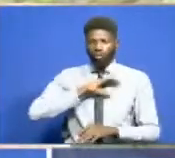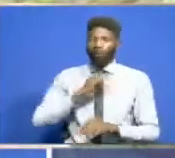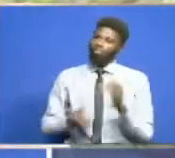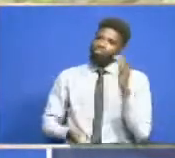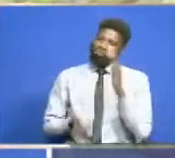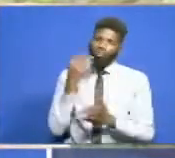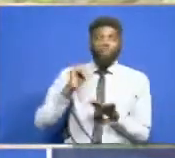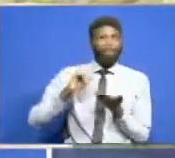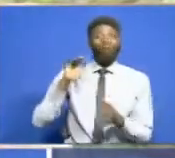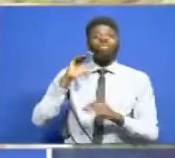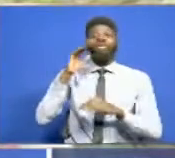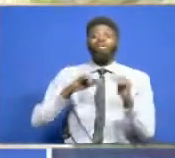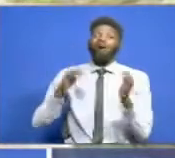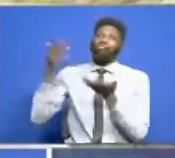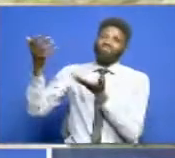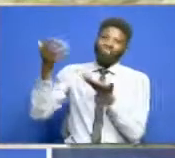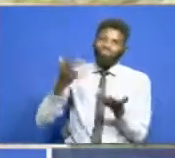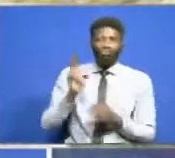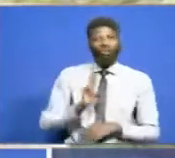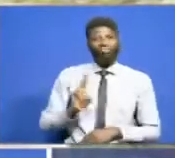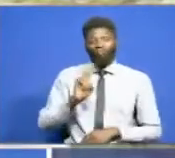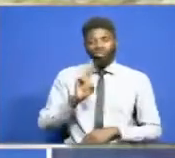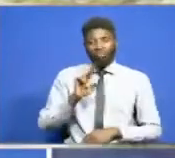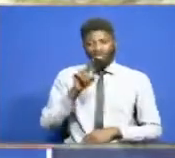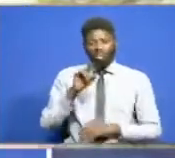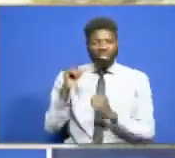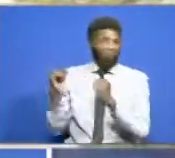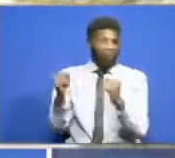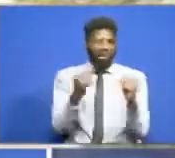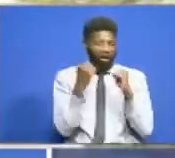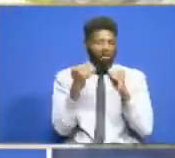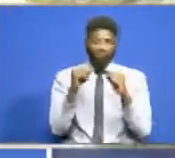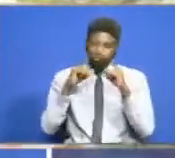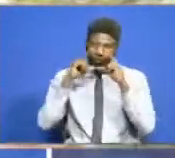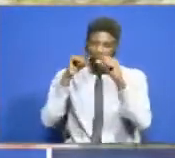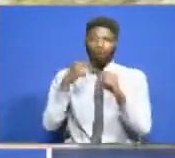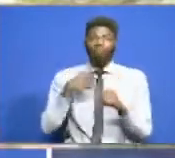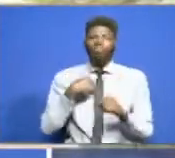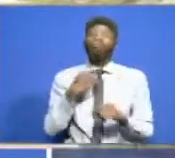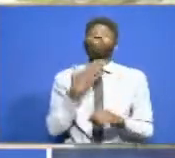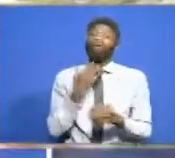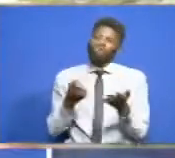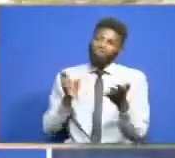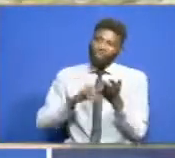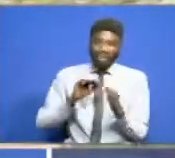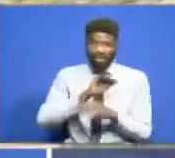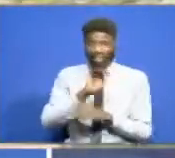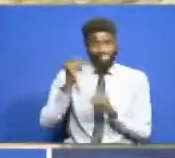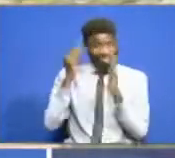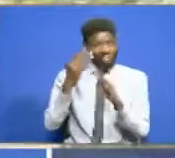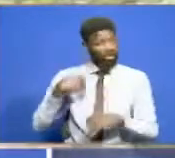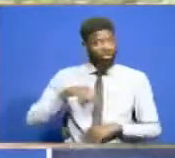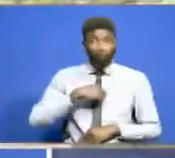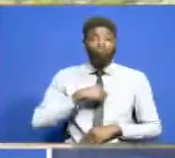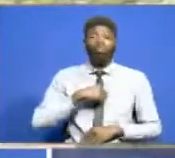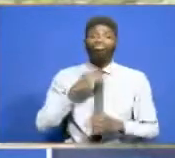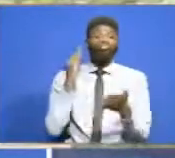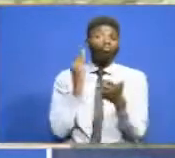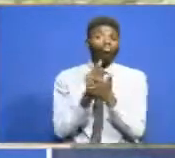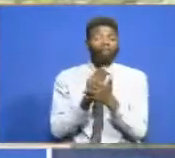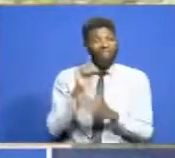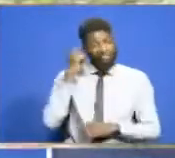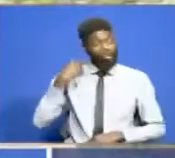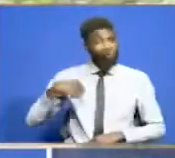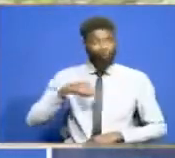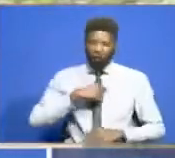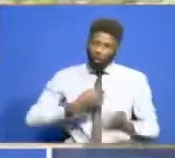powerful message that I would like to re-echo to all Kenyans, that it is high time we stopped thinking that we are developing or we are economically